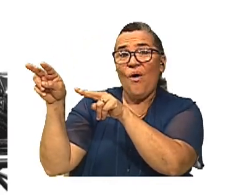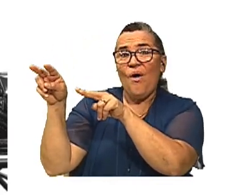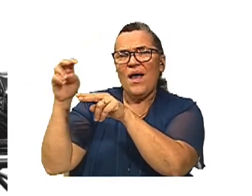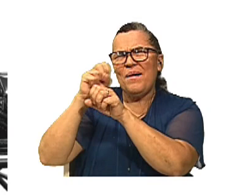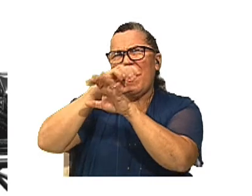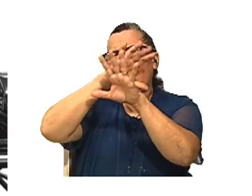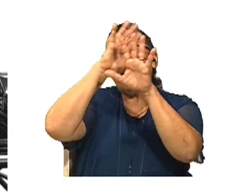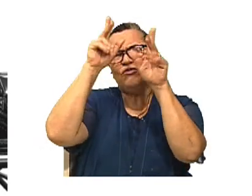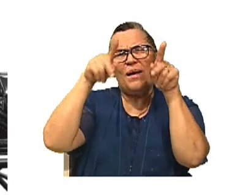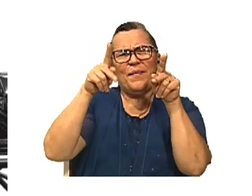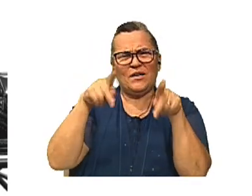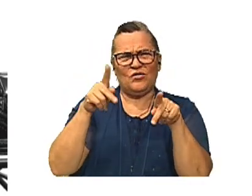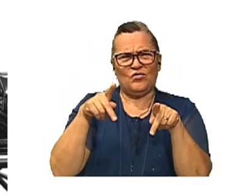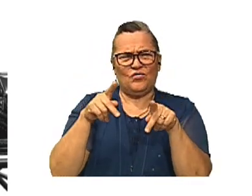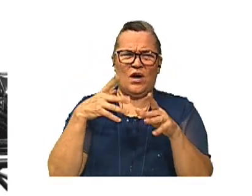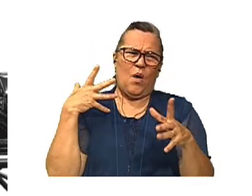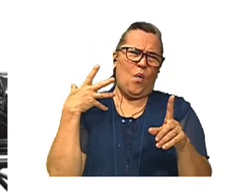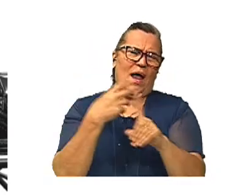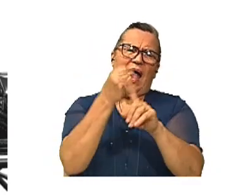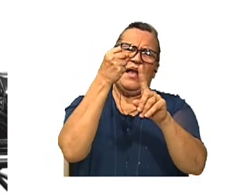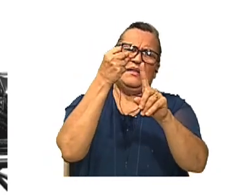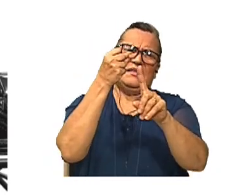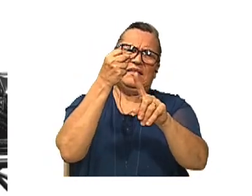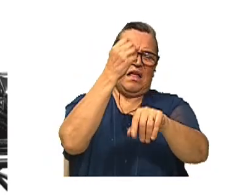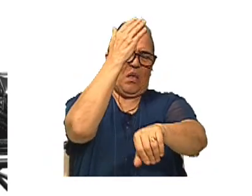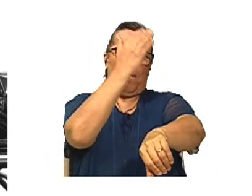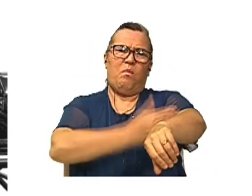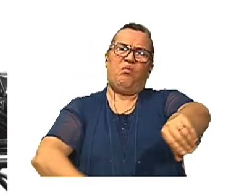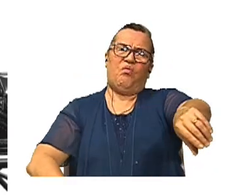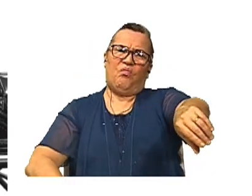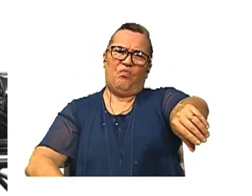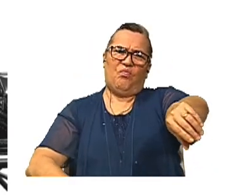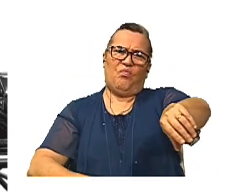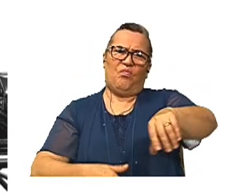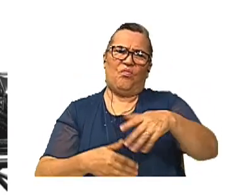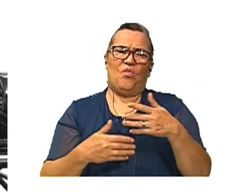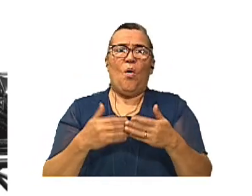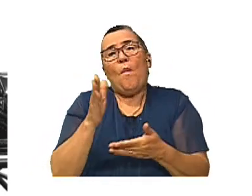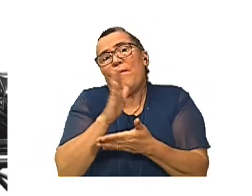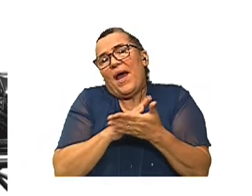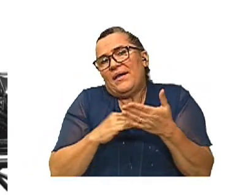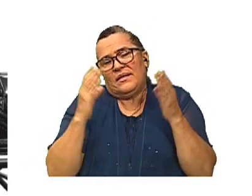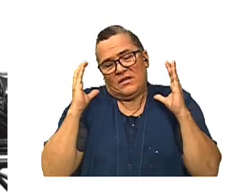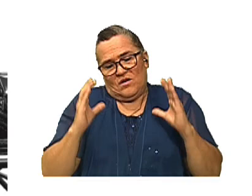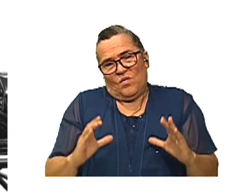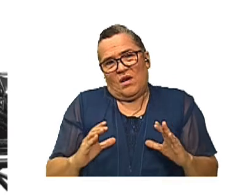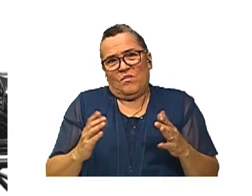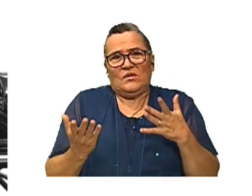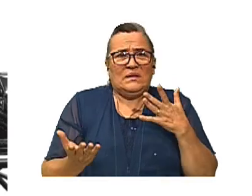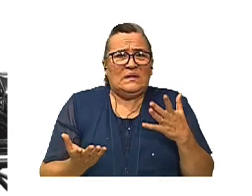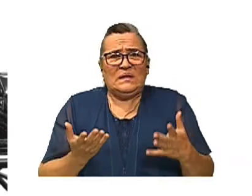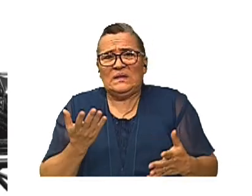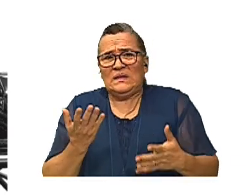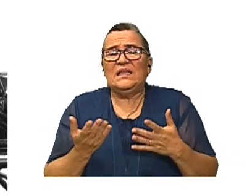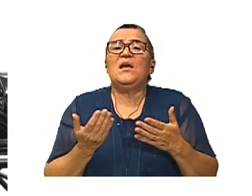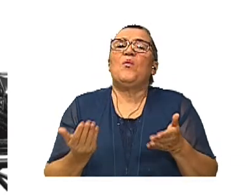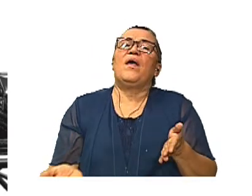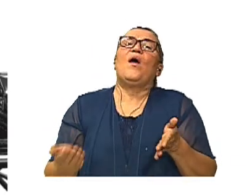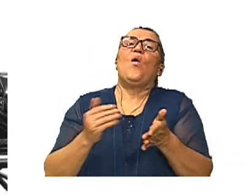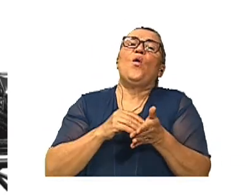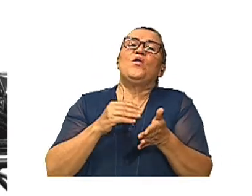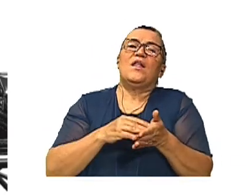they lose a hand, for example, or a part of their body, and then they can rehab